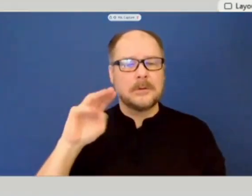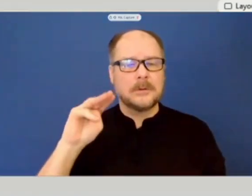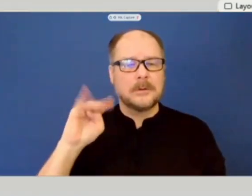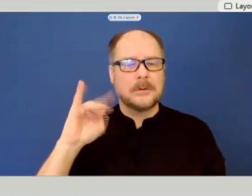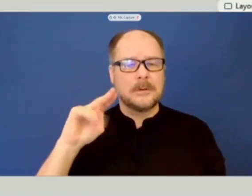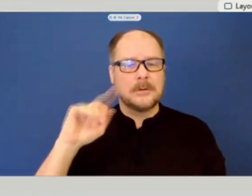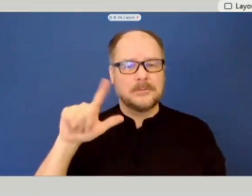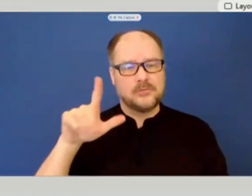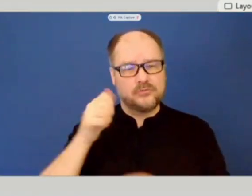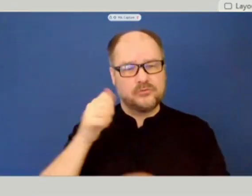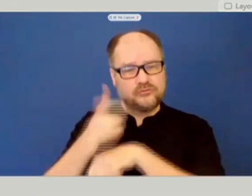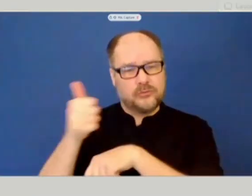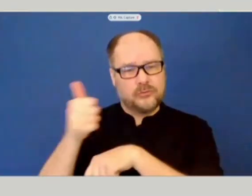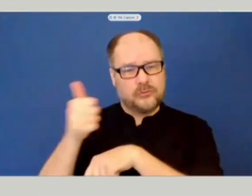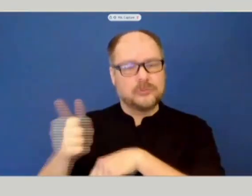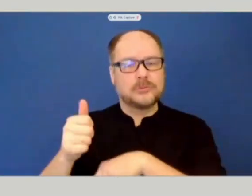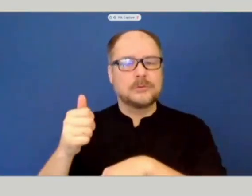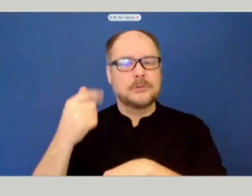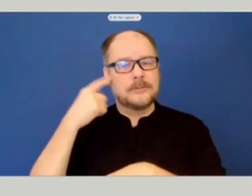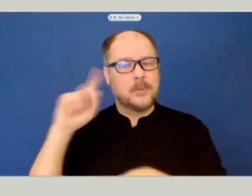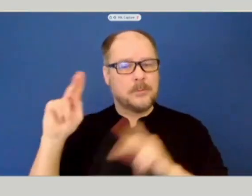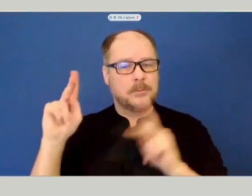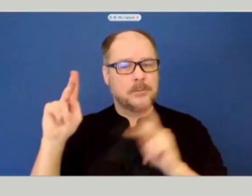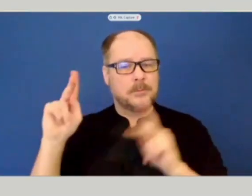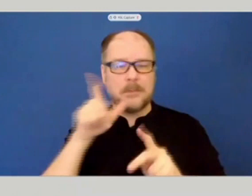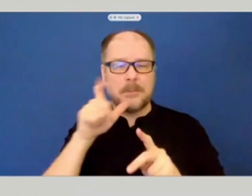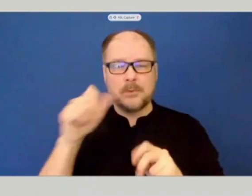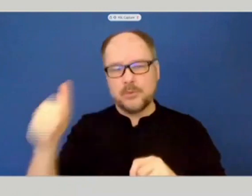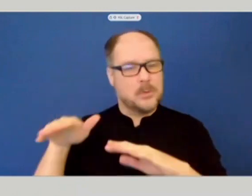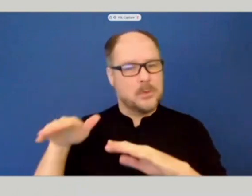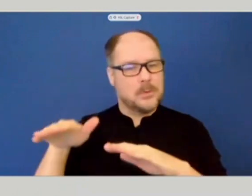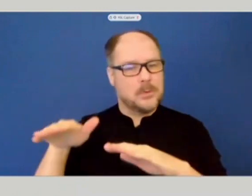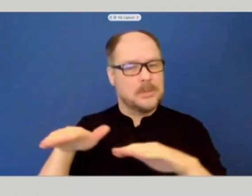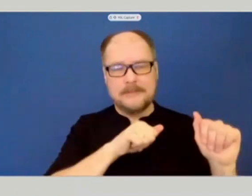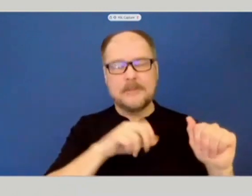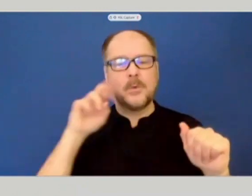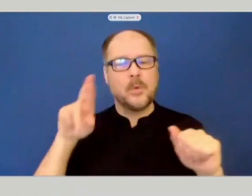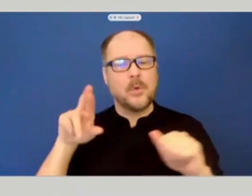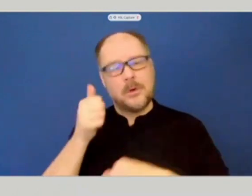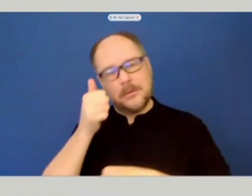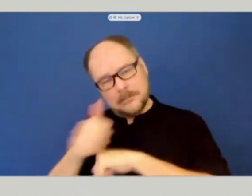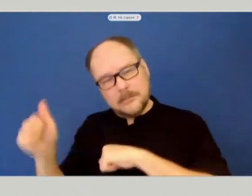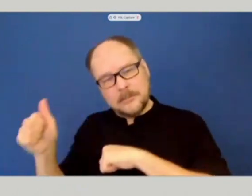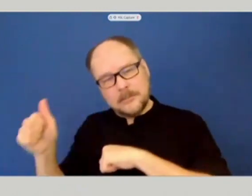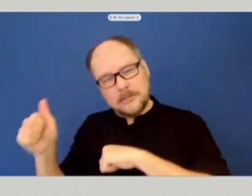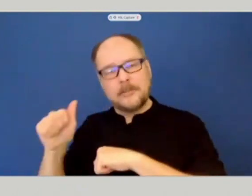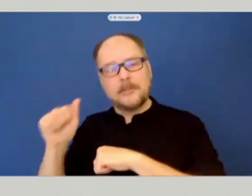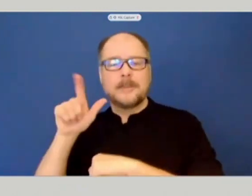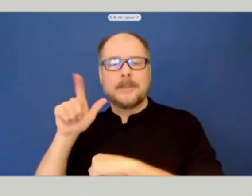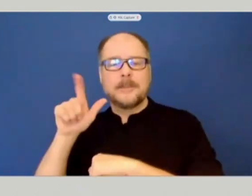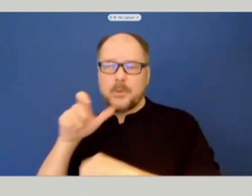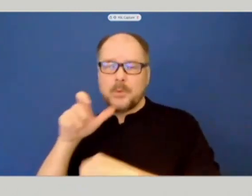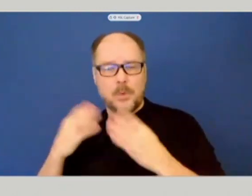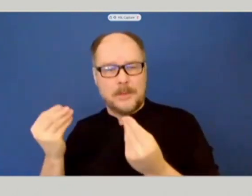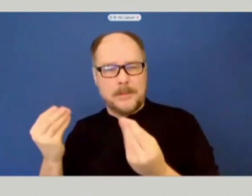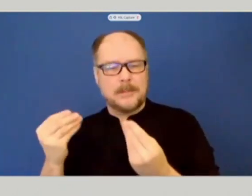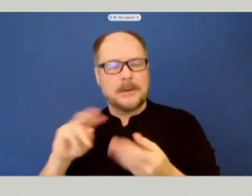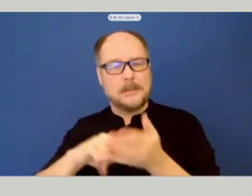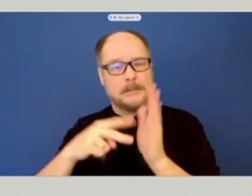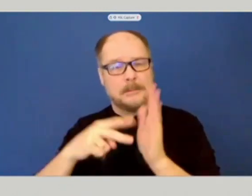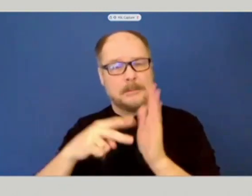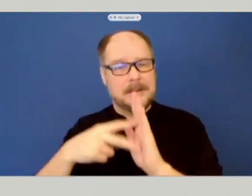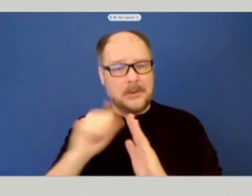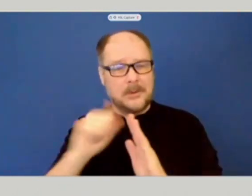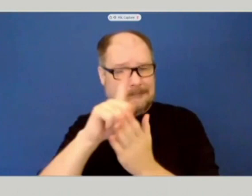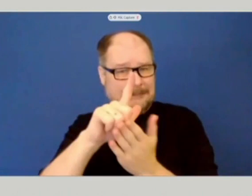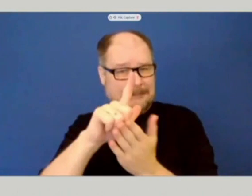or is that lack of clearing, does the onus of that fall on the property owners who haven't cleared their space? Like, are there possible legal repercussions